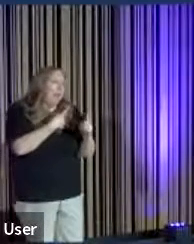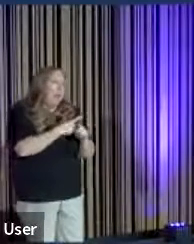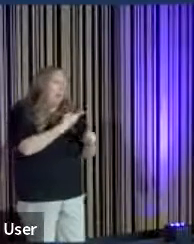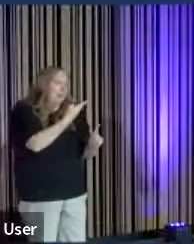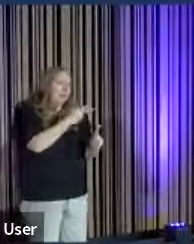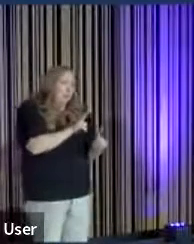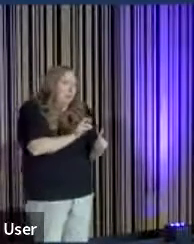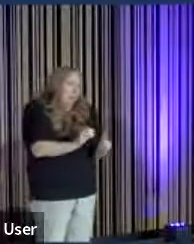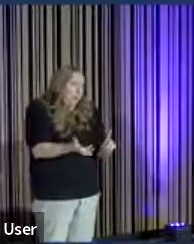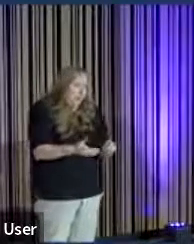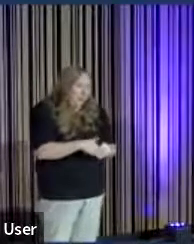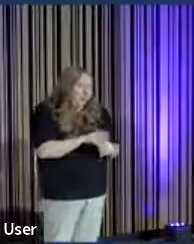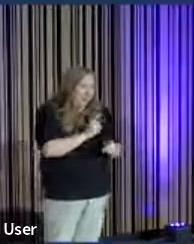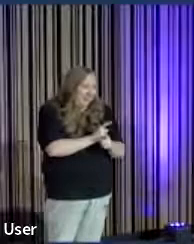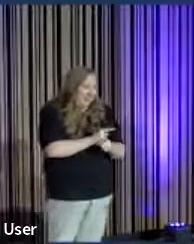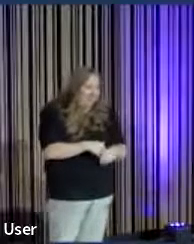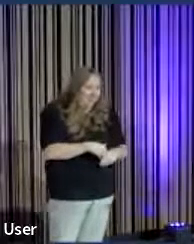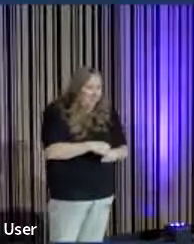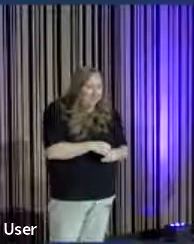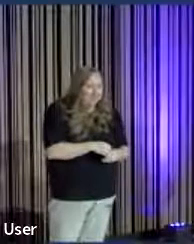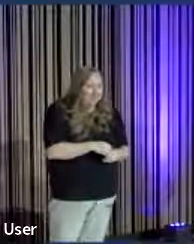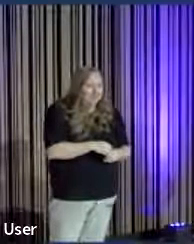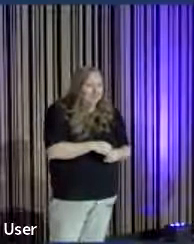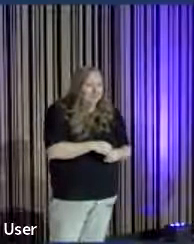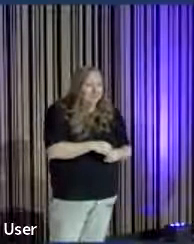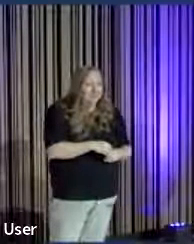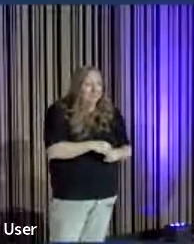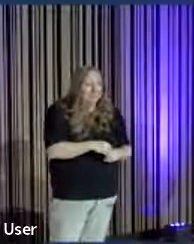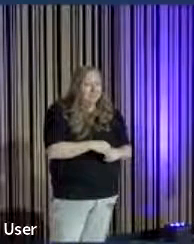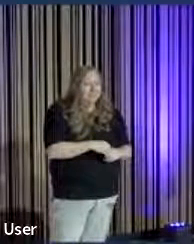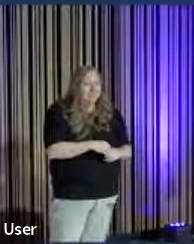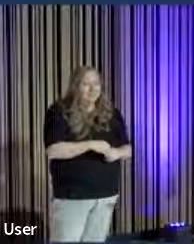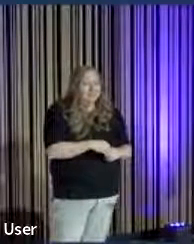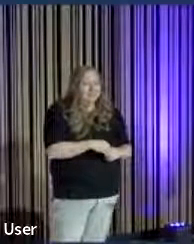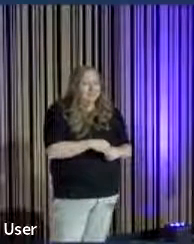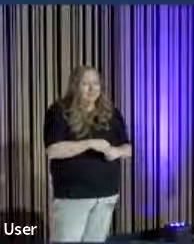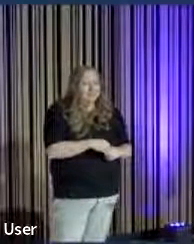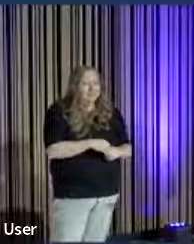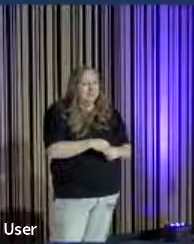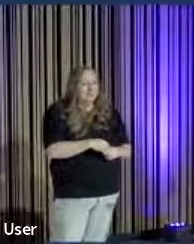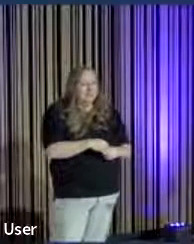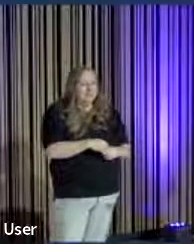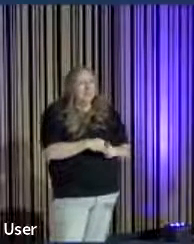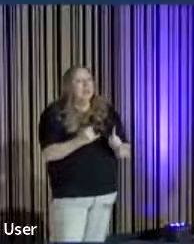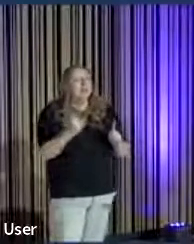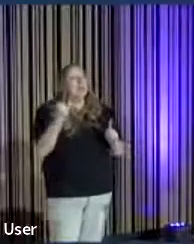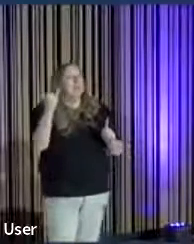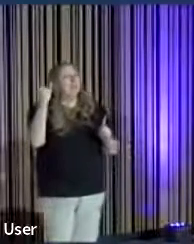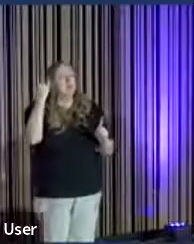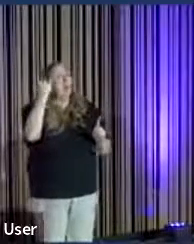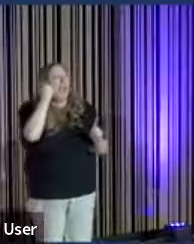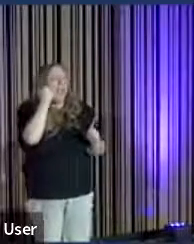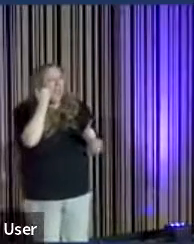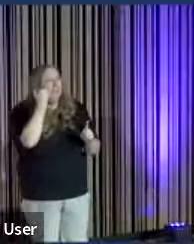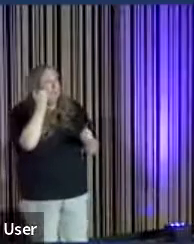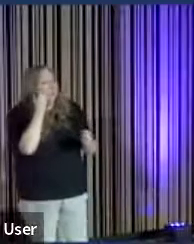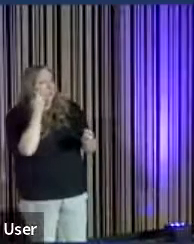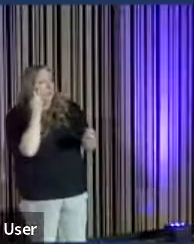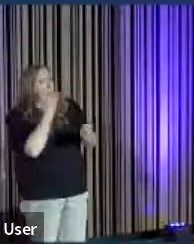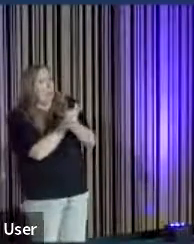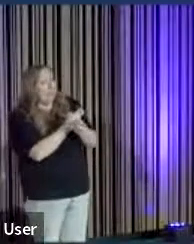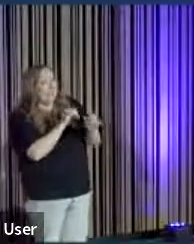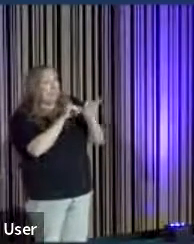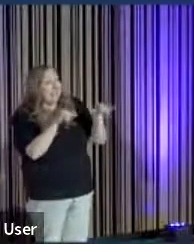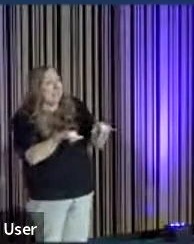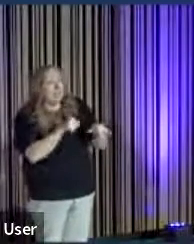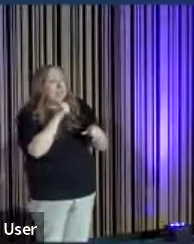Now, the rules of the game were that if you turn the lights out of cyanobacteria, it didn't make viruses. If you poisoned the photosystem, it didn't